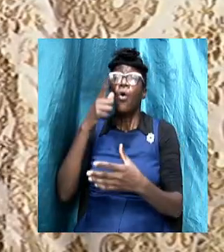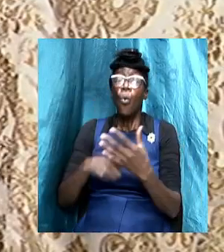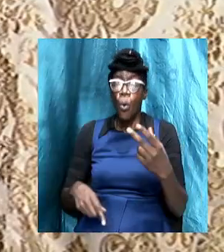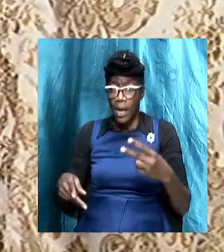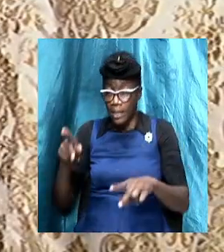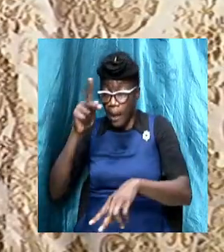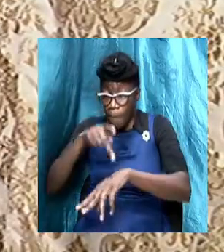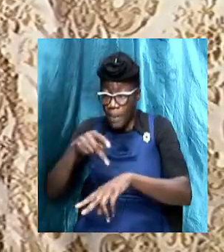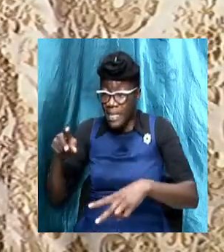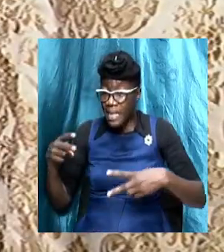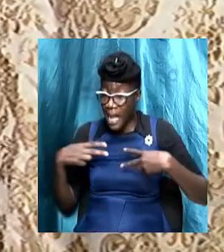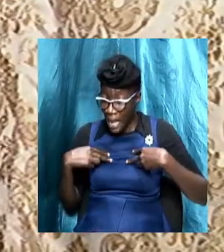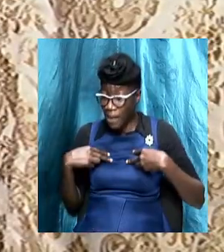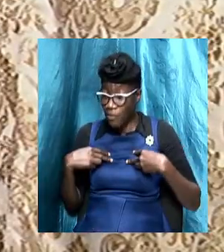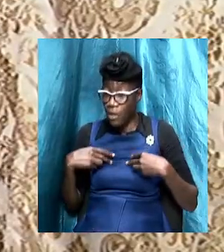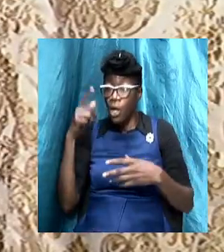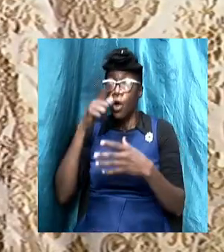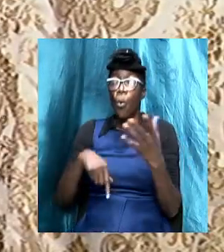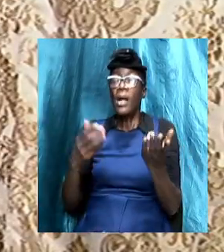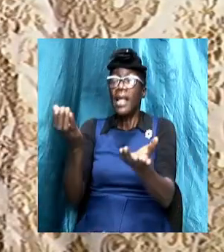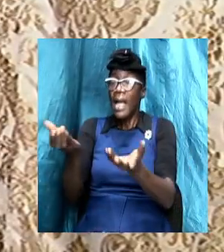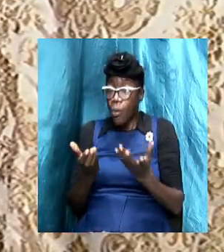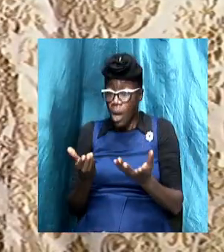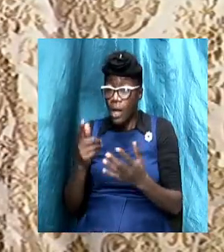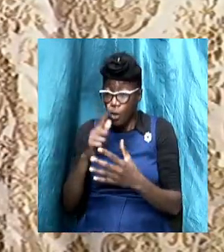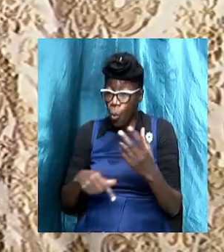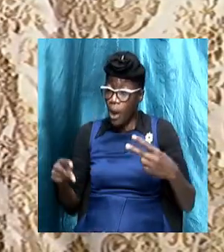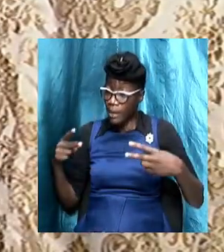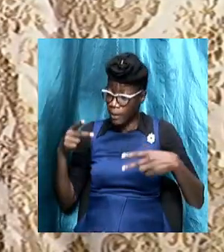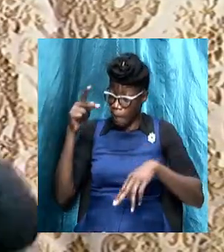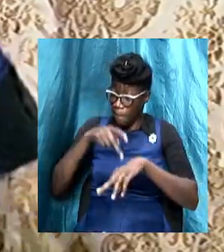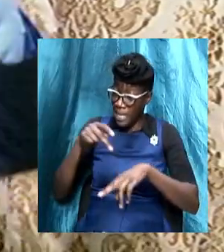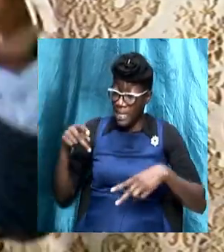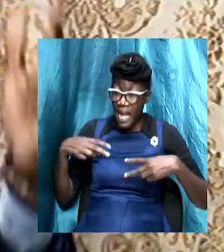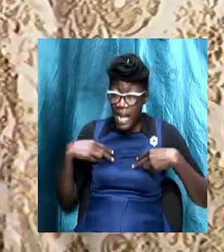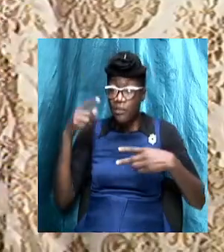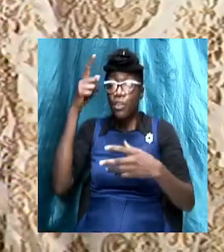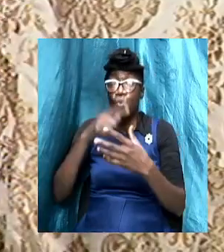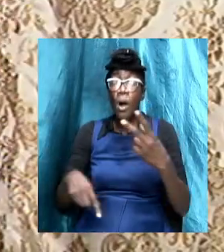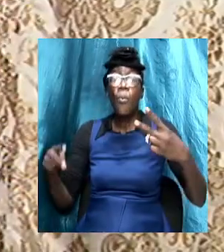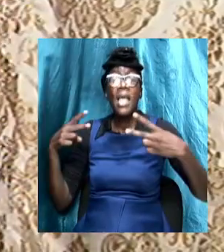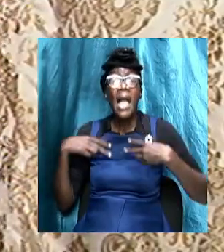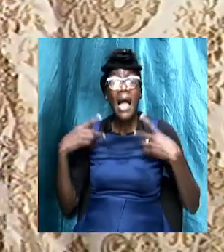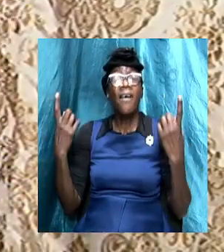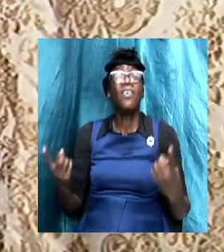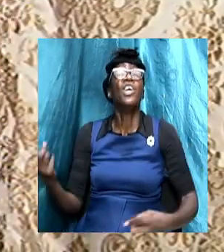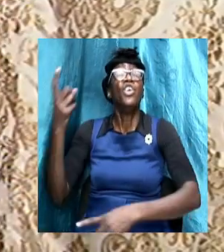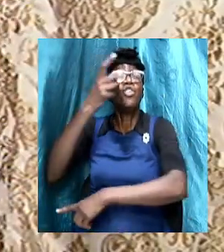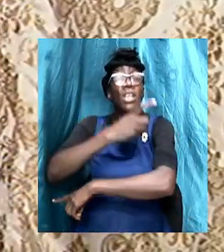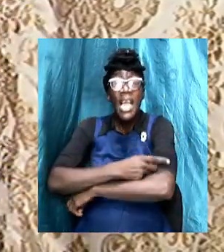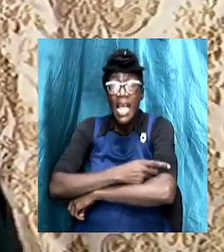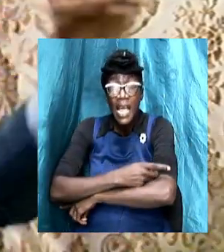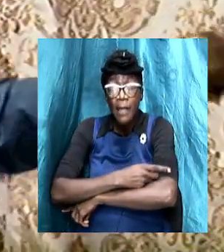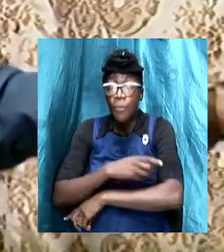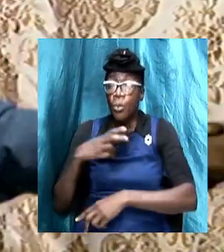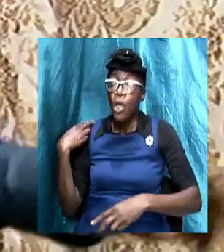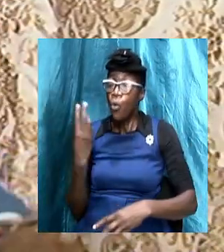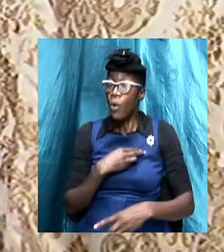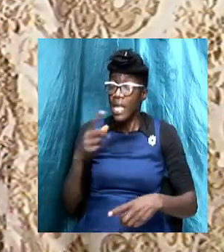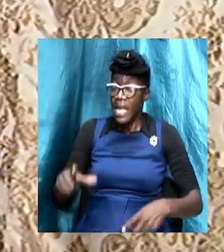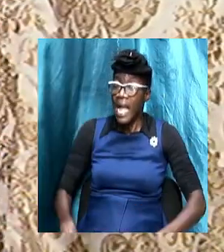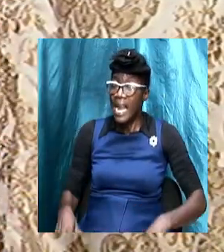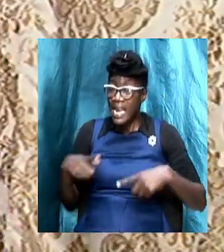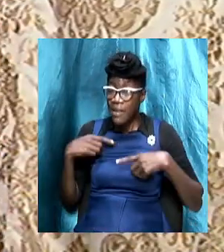I want. But guess what? What Peter had is what we have today. But guess what? We are living in the glory of the second temple and not the